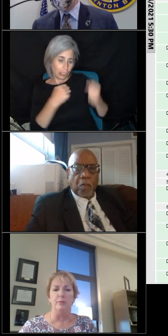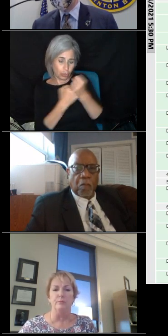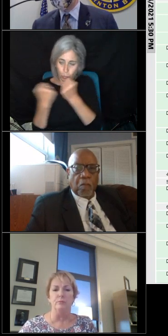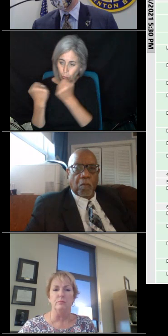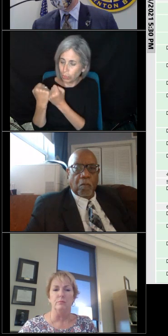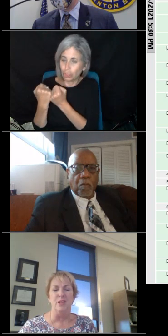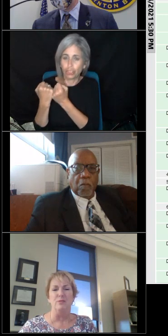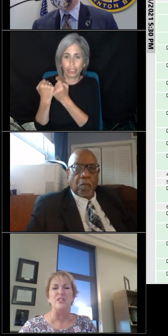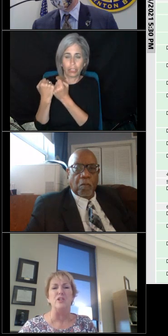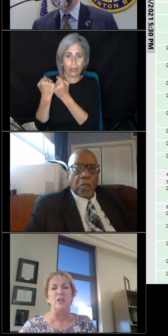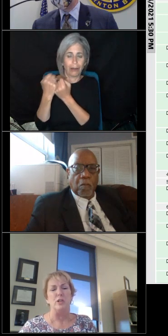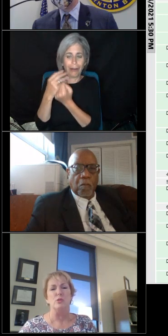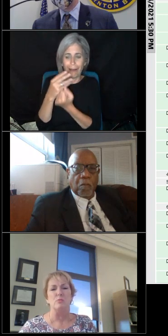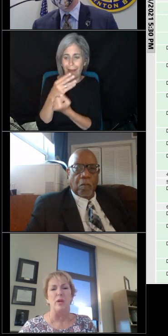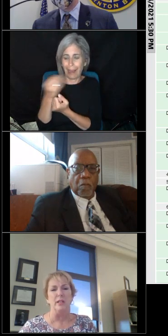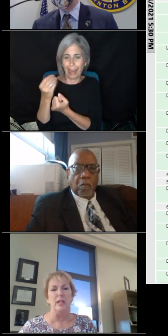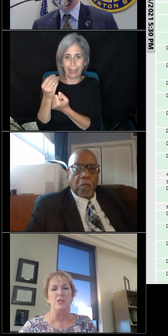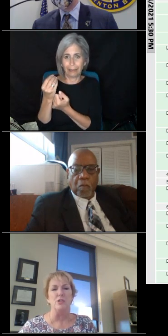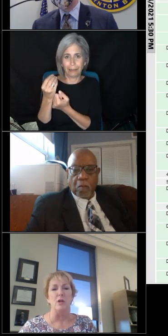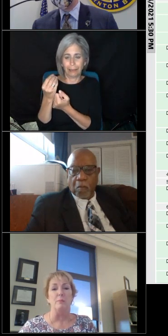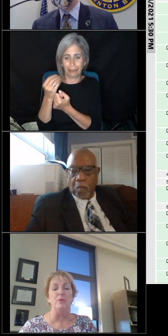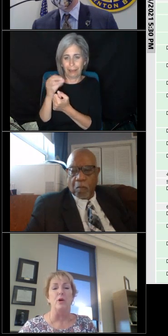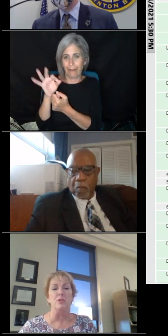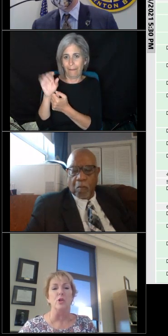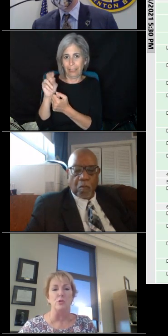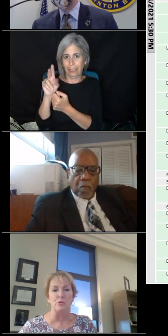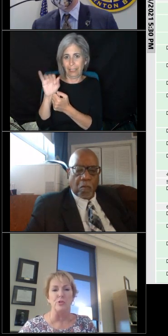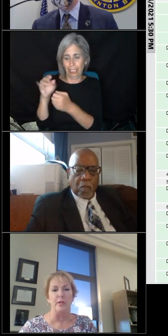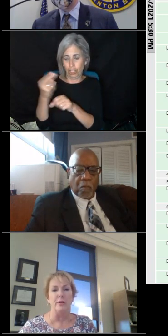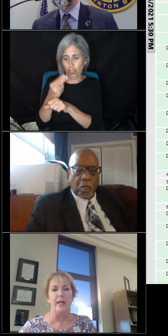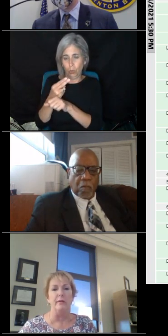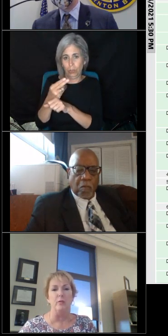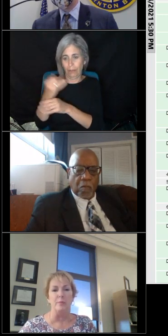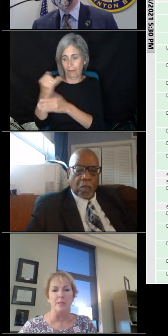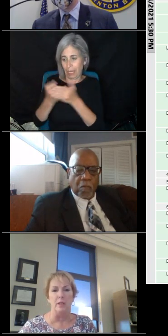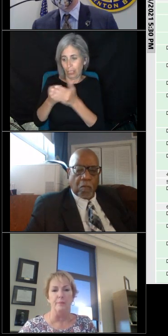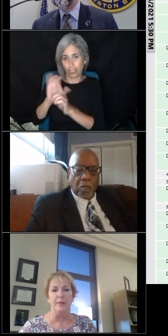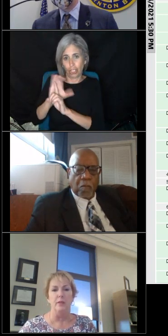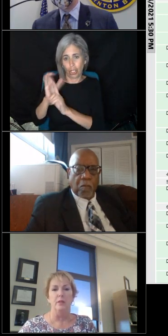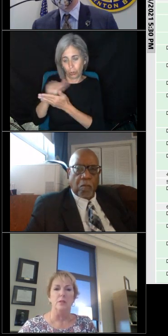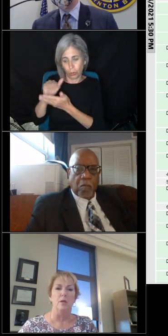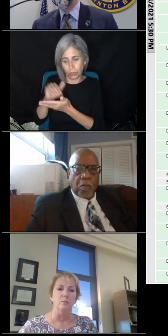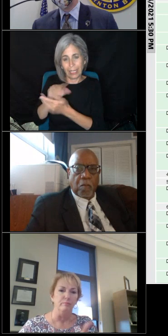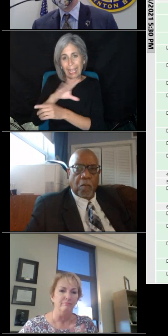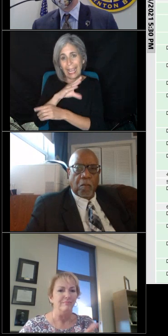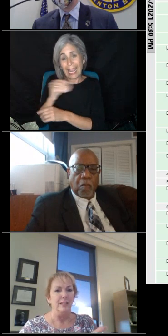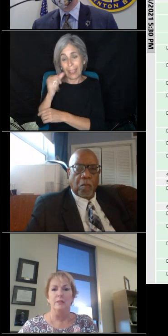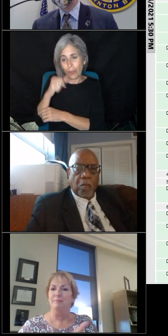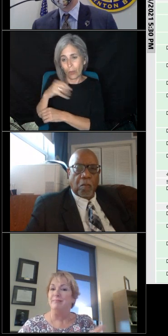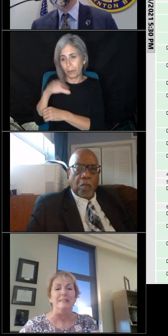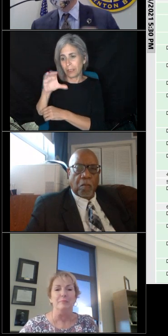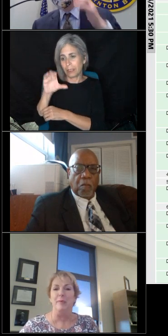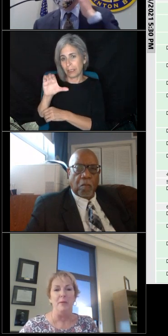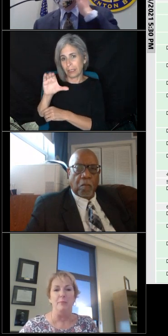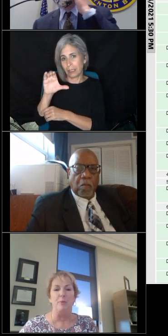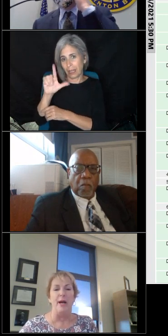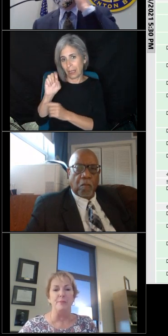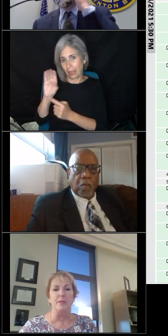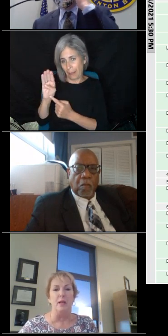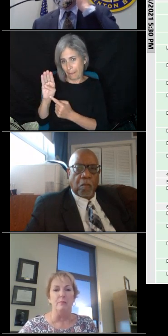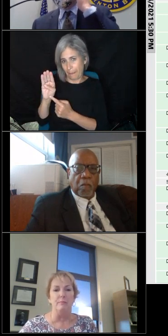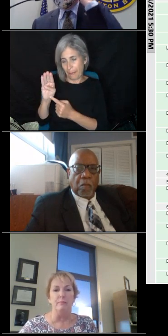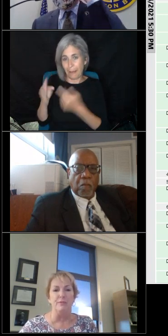and facility use regulations on both the Arts and Cultural Center and the Women's Club. So